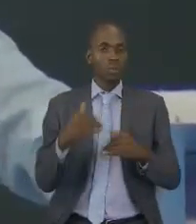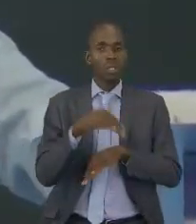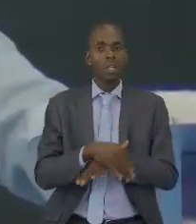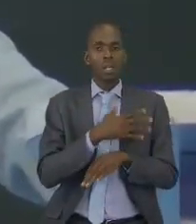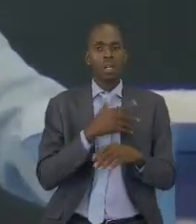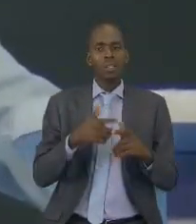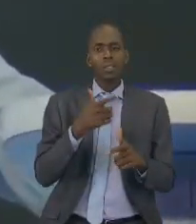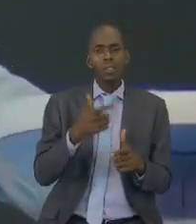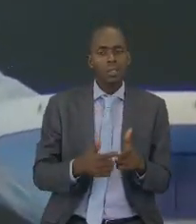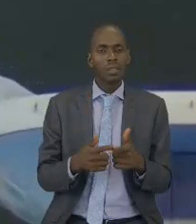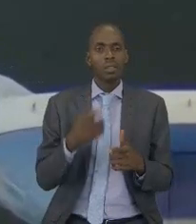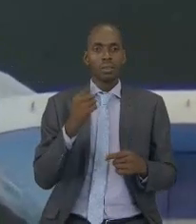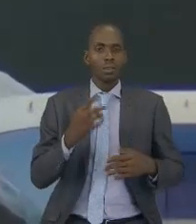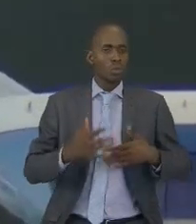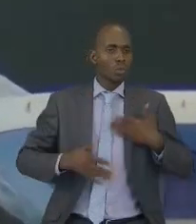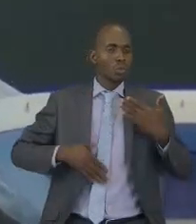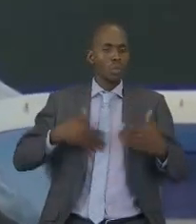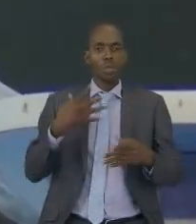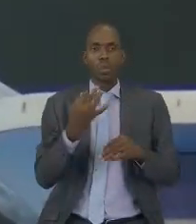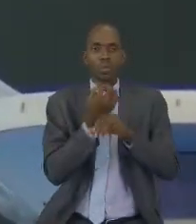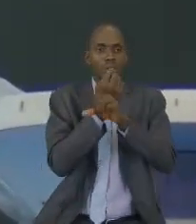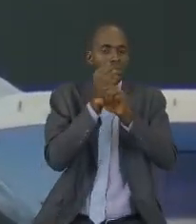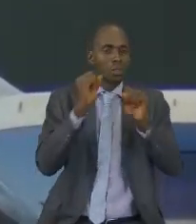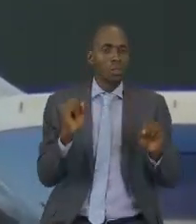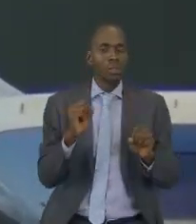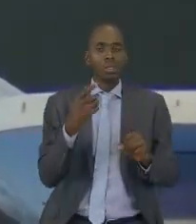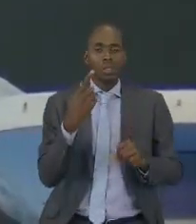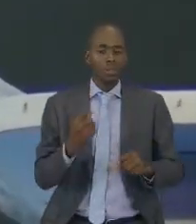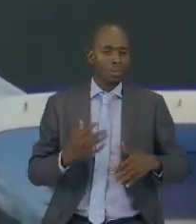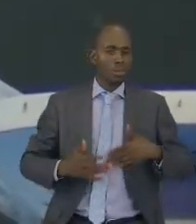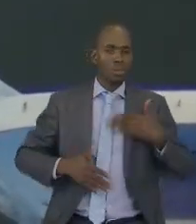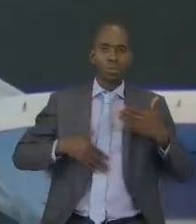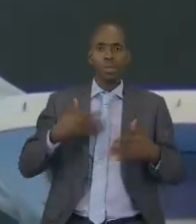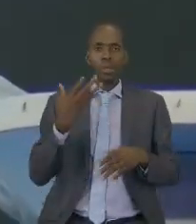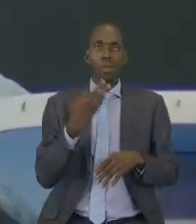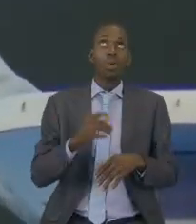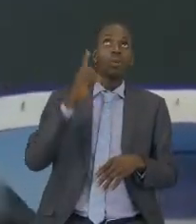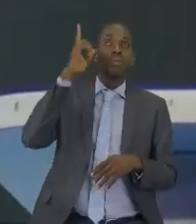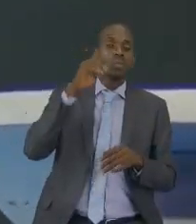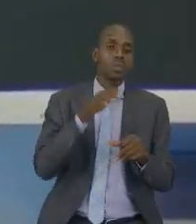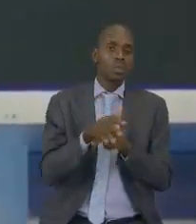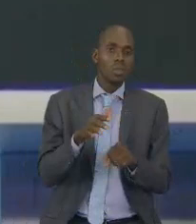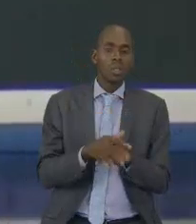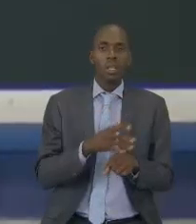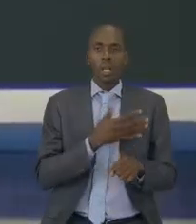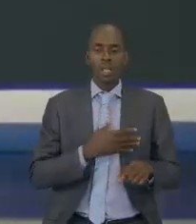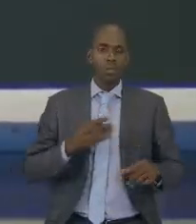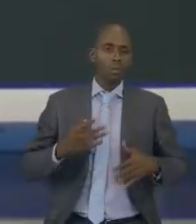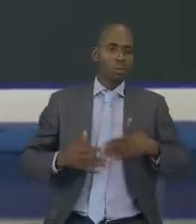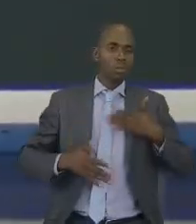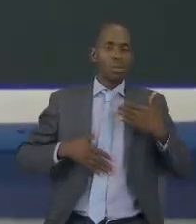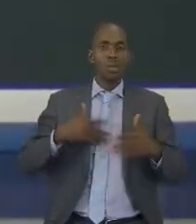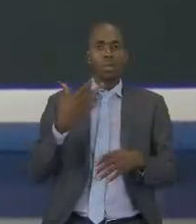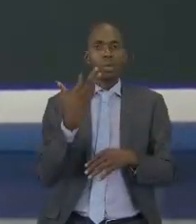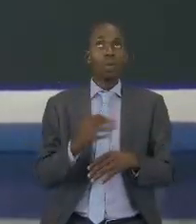then the joy of salvation and the joy of his sufficiency and the joy of